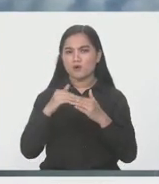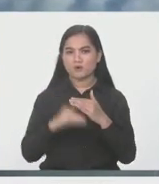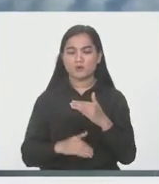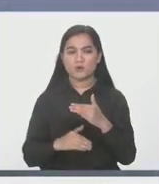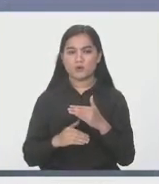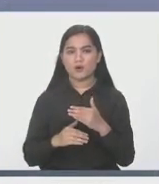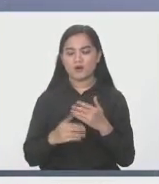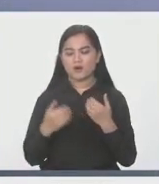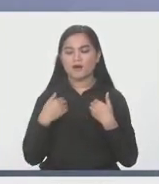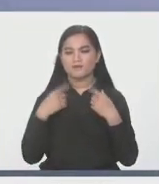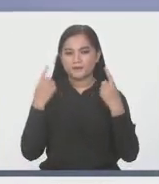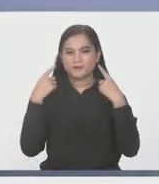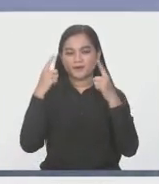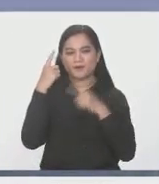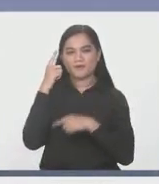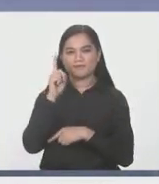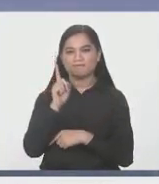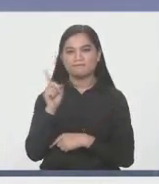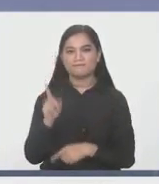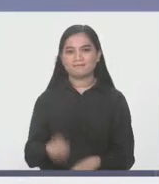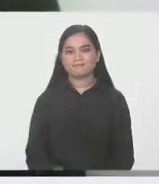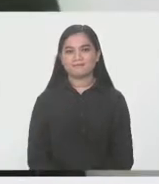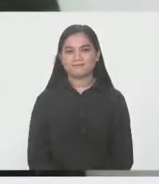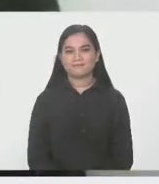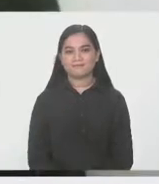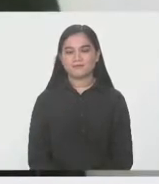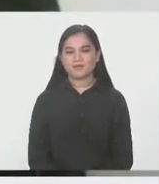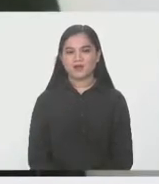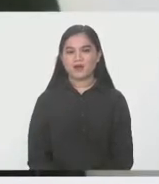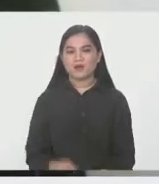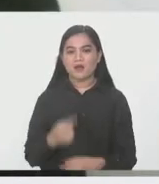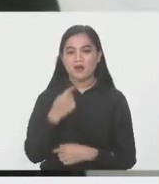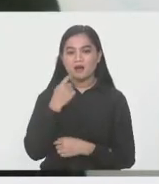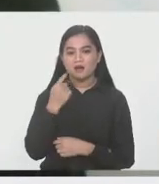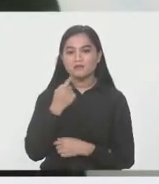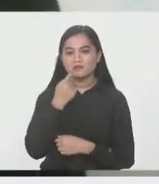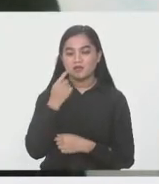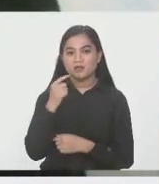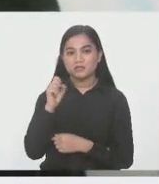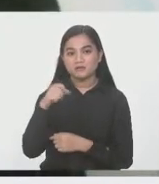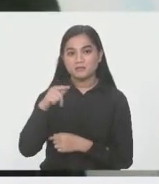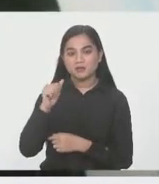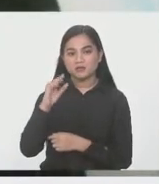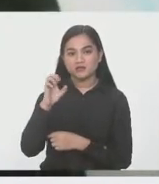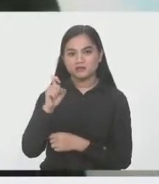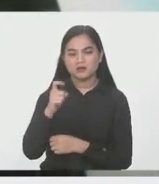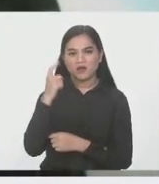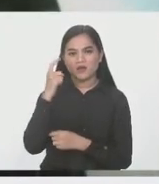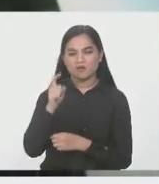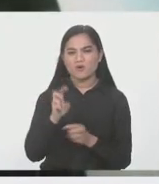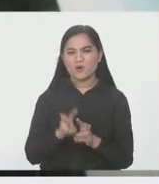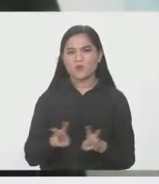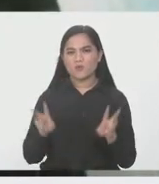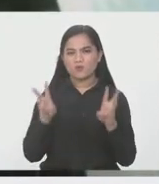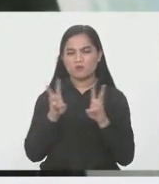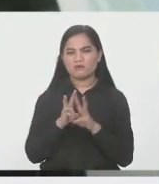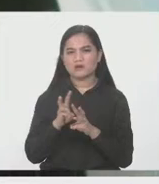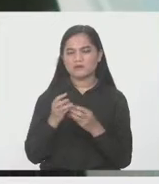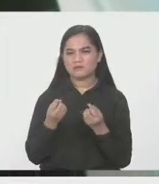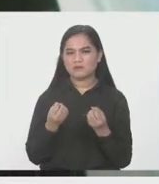to make a successful water landing. It currently costs SpaceX around $90 million to build each